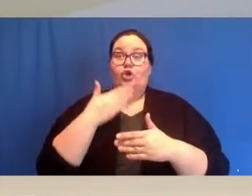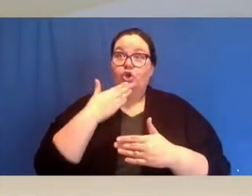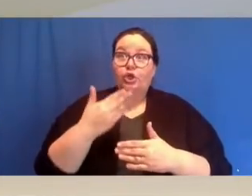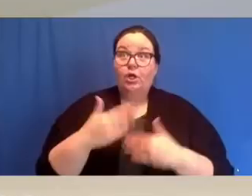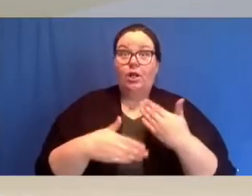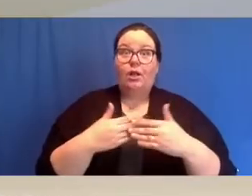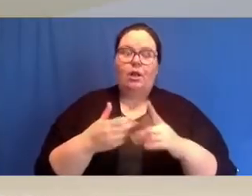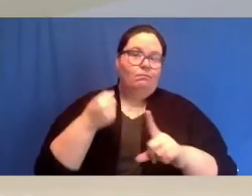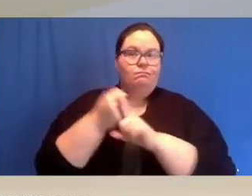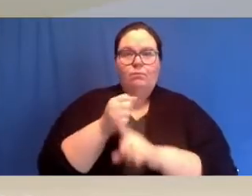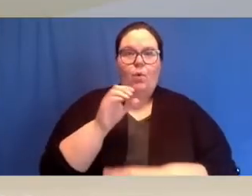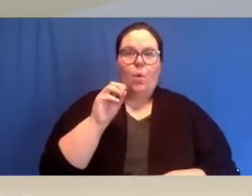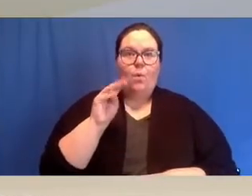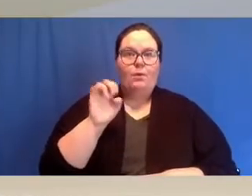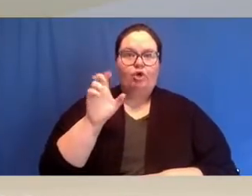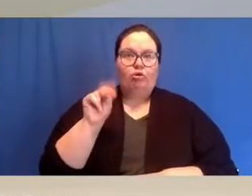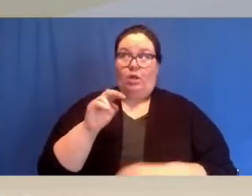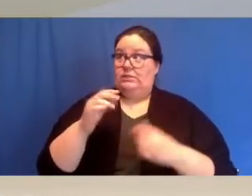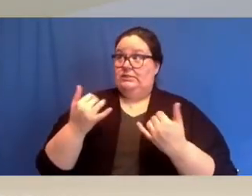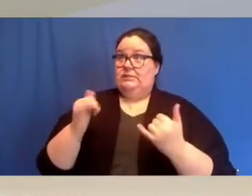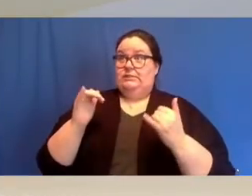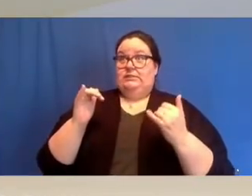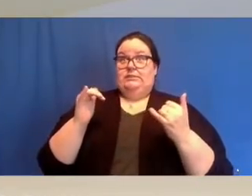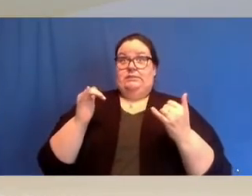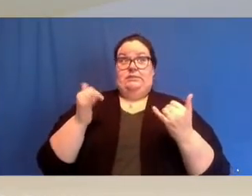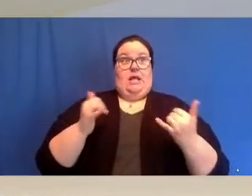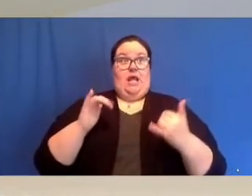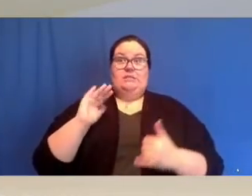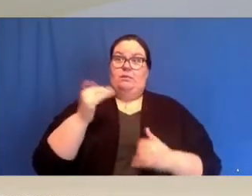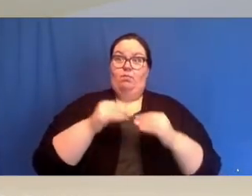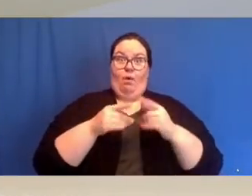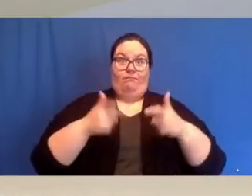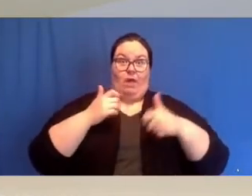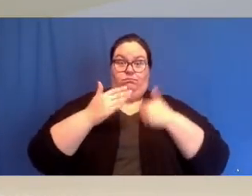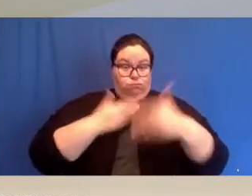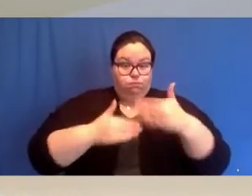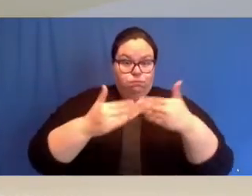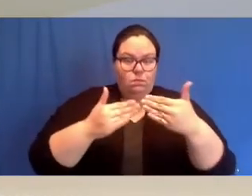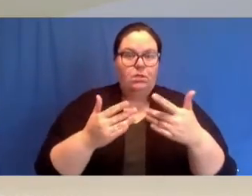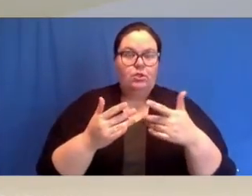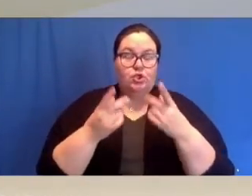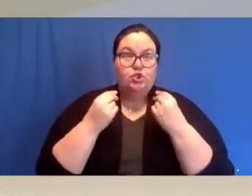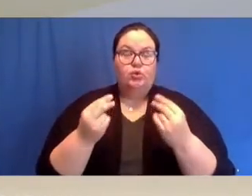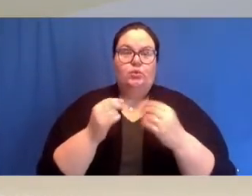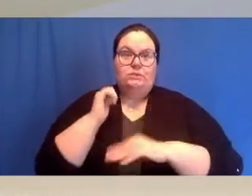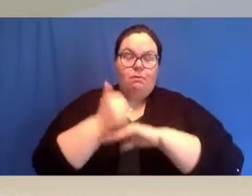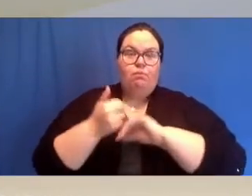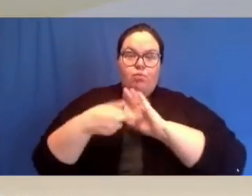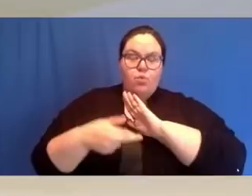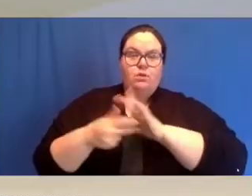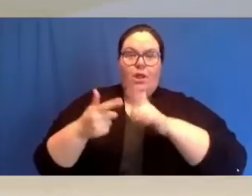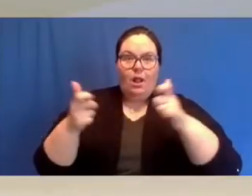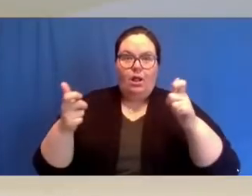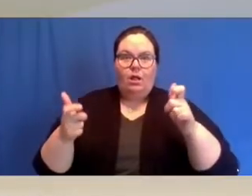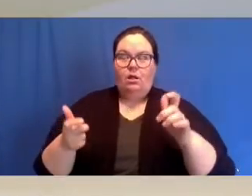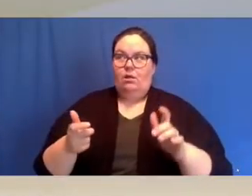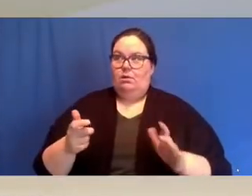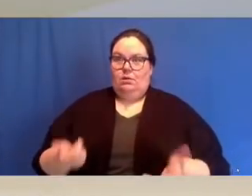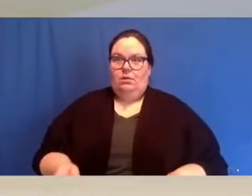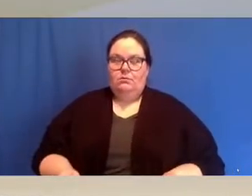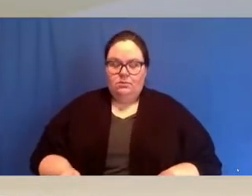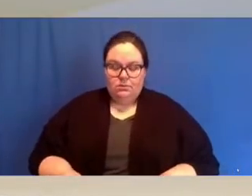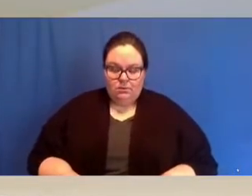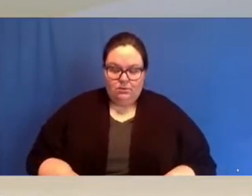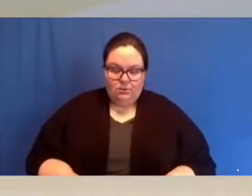more, more broad, a little bit more broad than we would ever have thought. We're just trying our